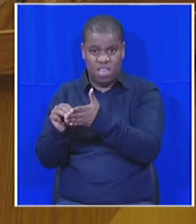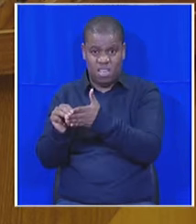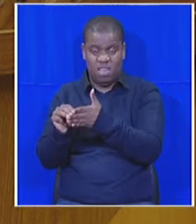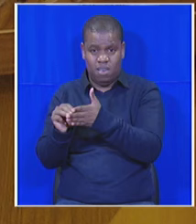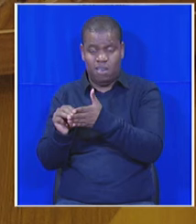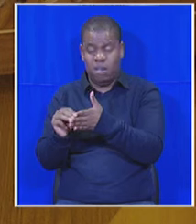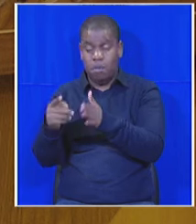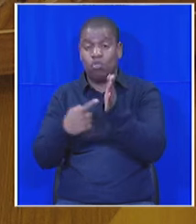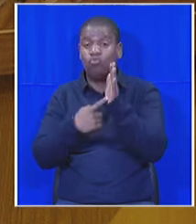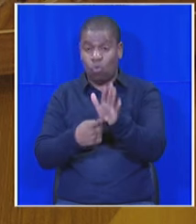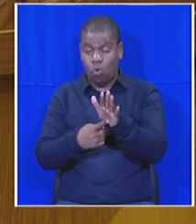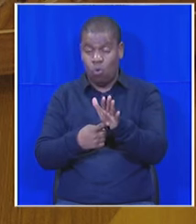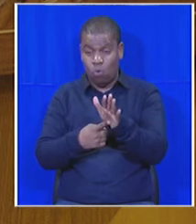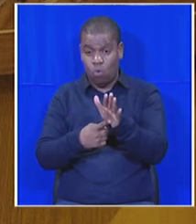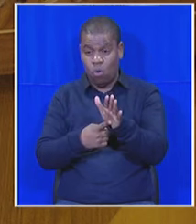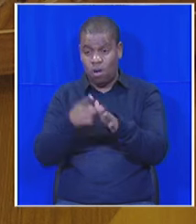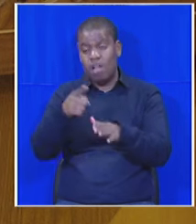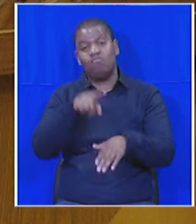should let the alarm bells ring.